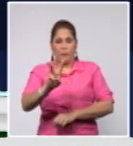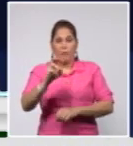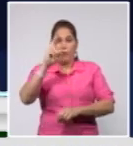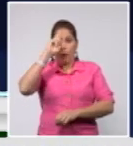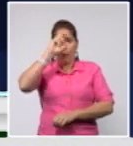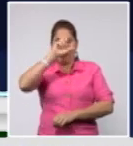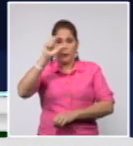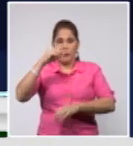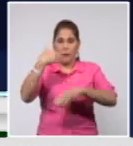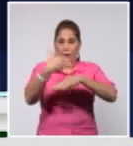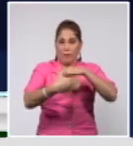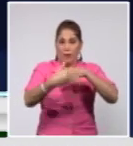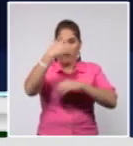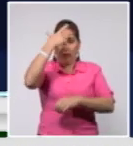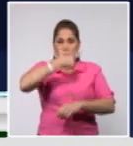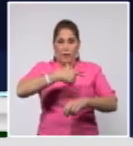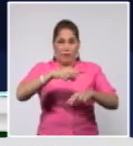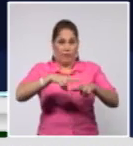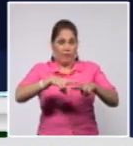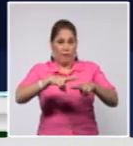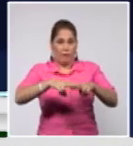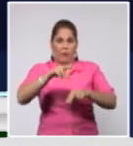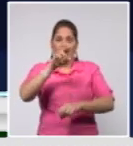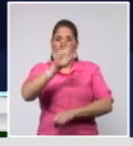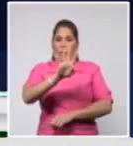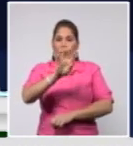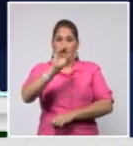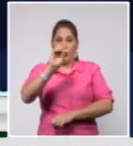430 in the Hermanos Almahedas Hospital,